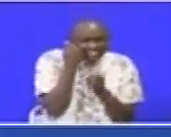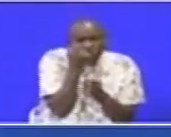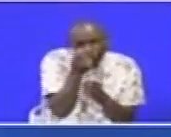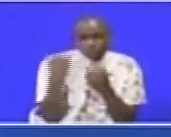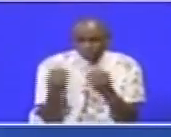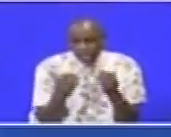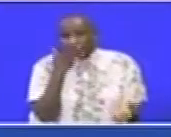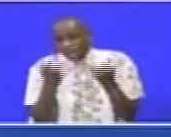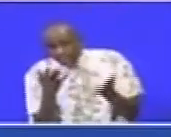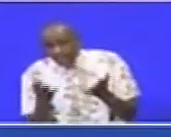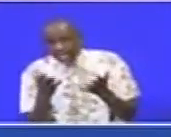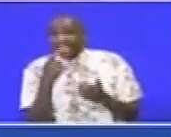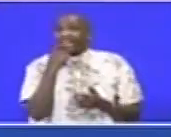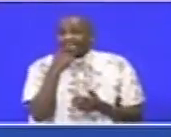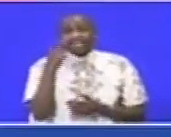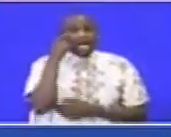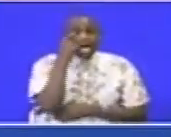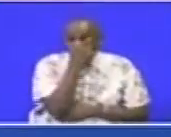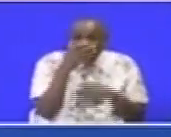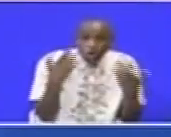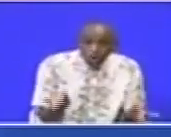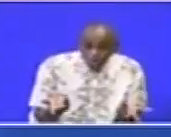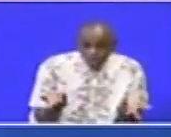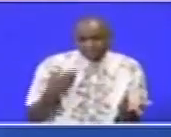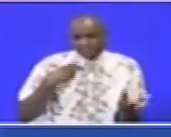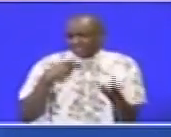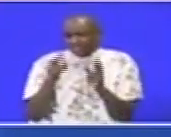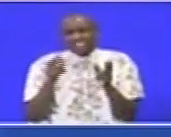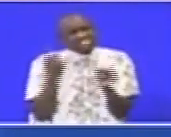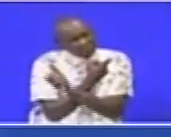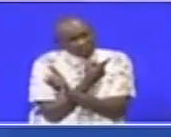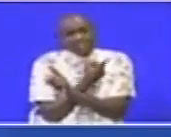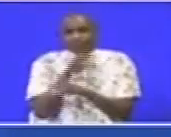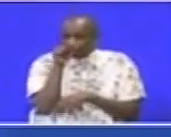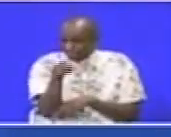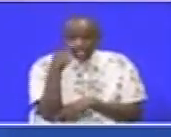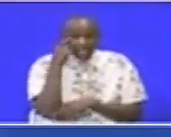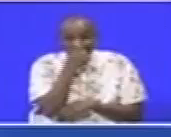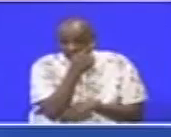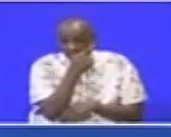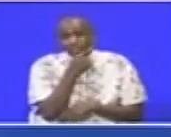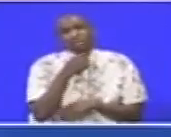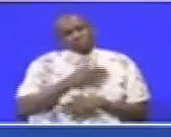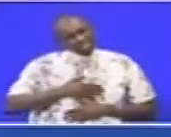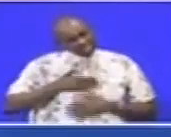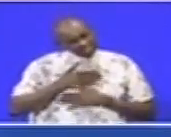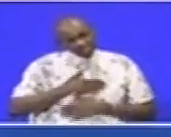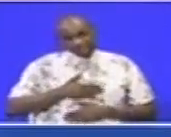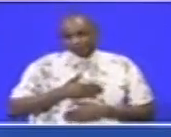children, whether it be a red eye or just something abnormal looking in the eye, that they should